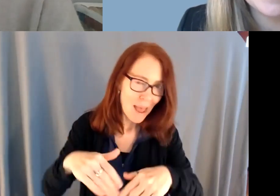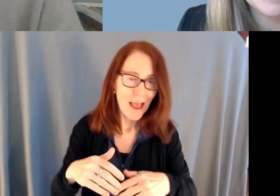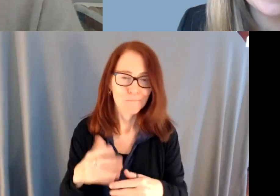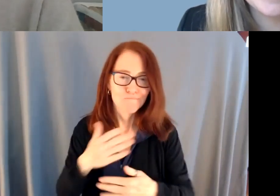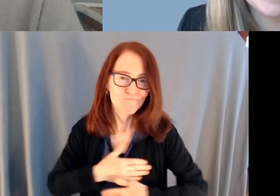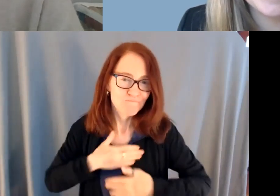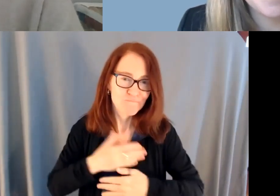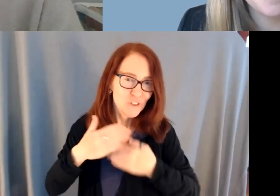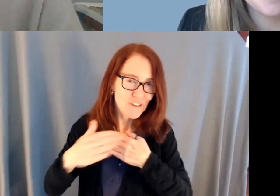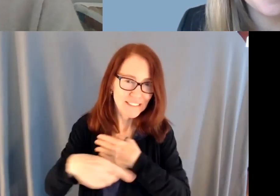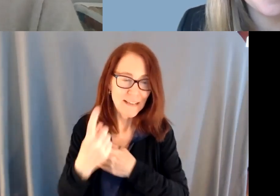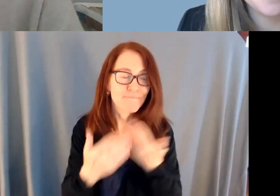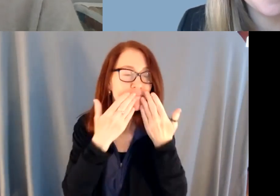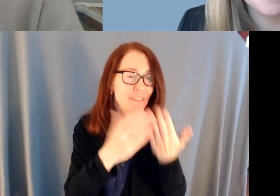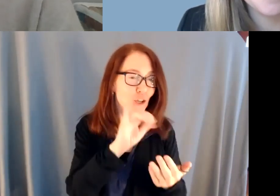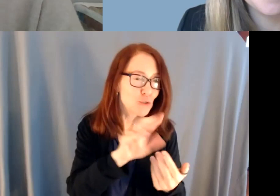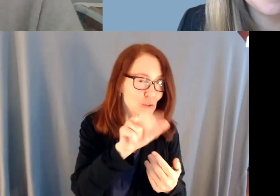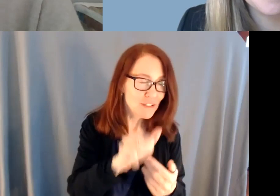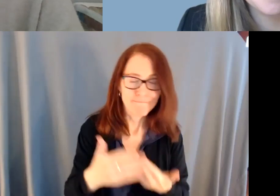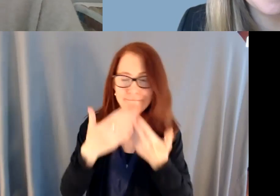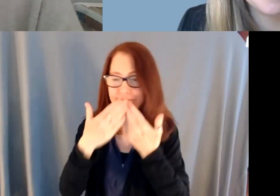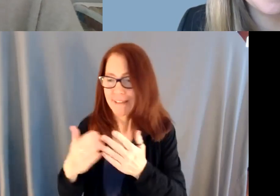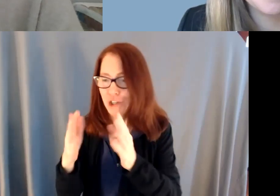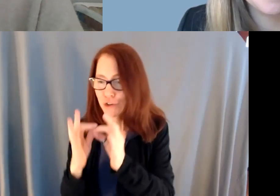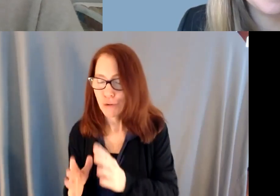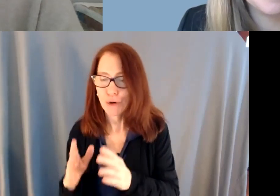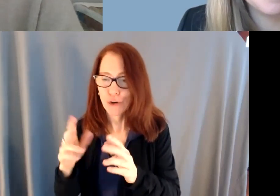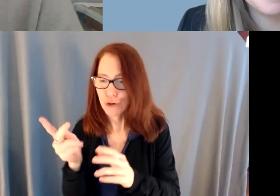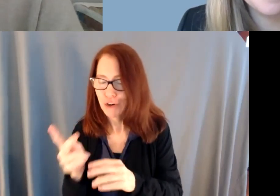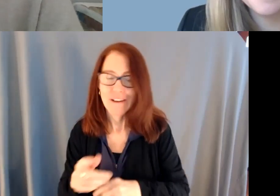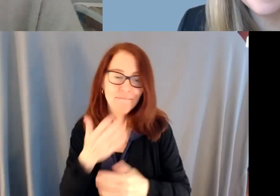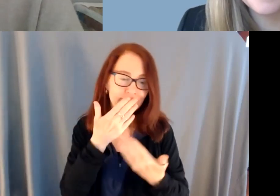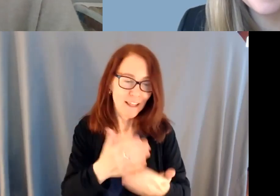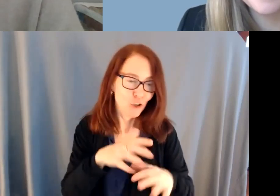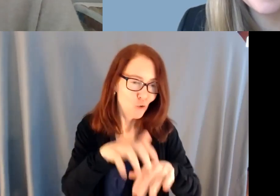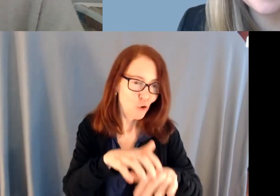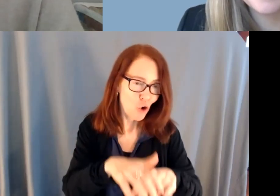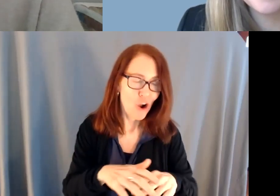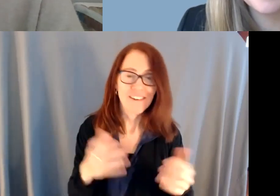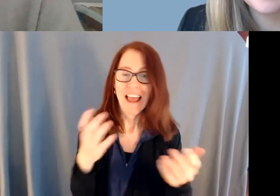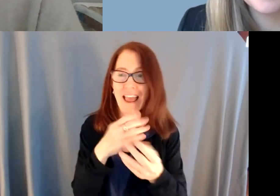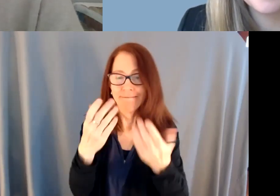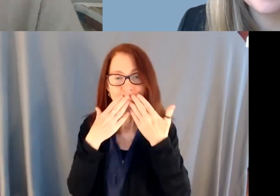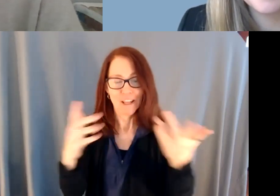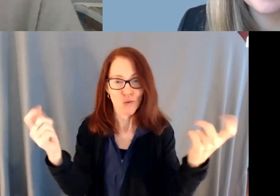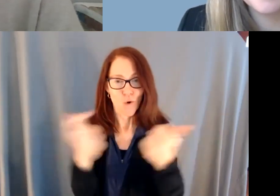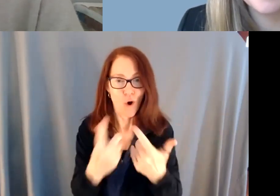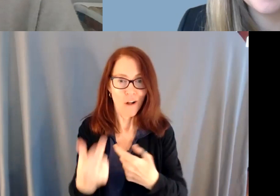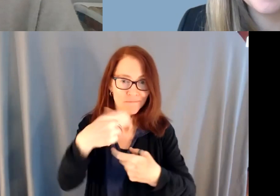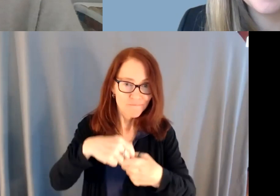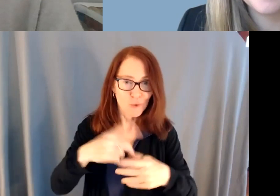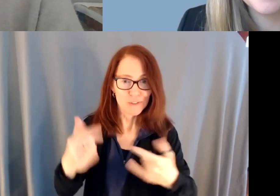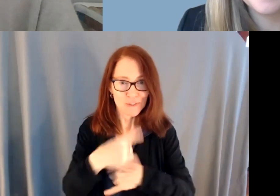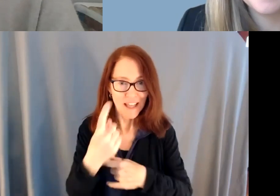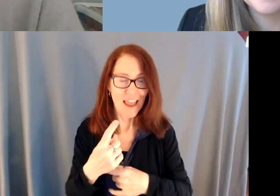you. And thank you to our ASL interpreters and CART provider who are with us today as well, and to everyone in the audience for your participation and